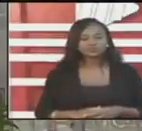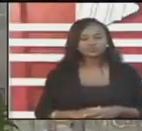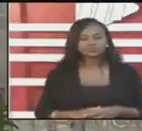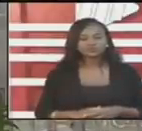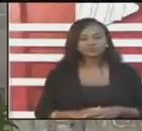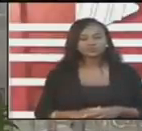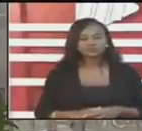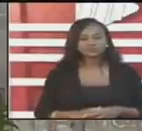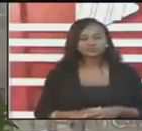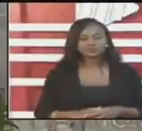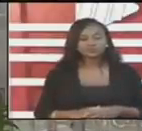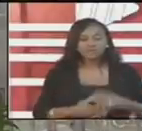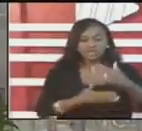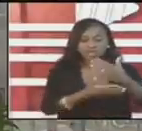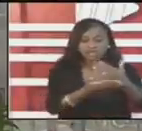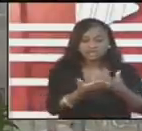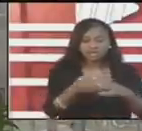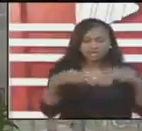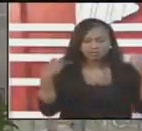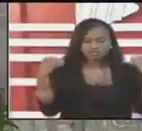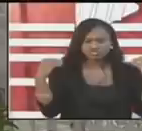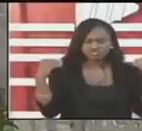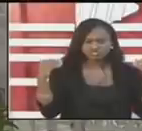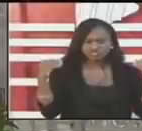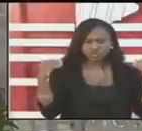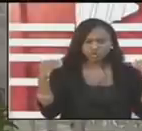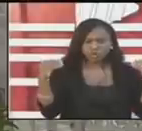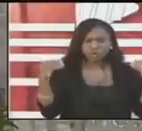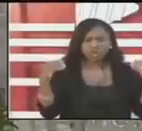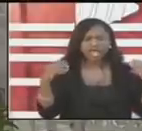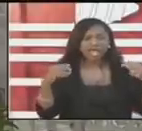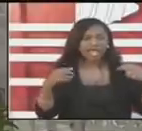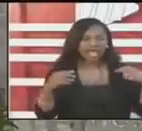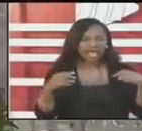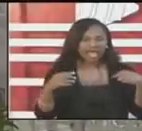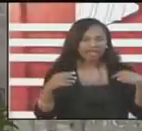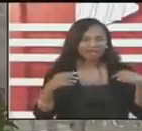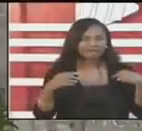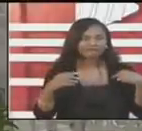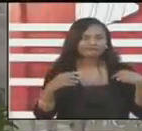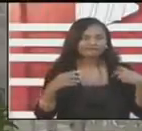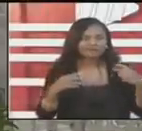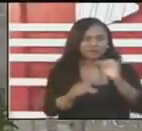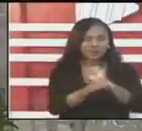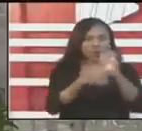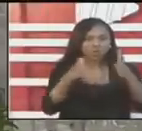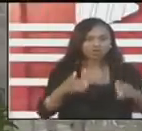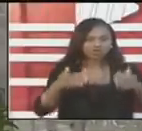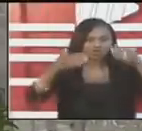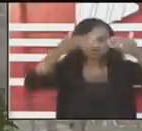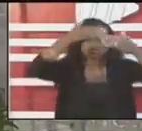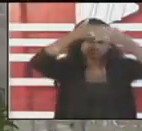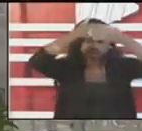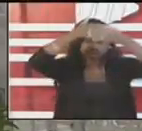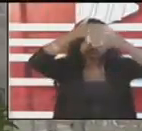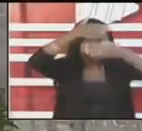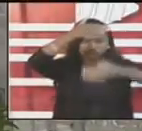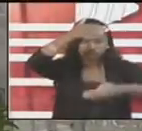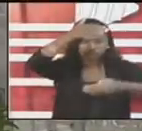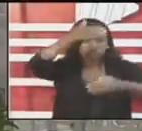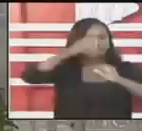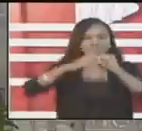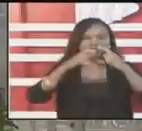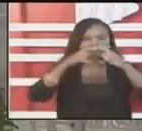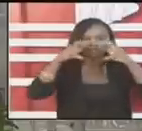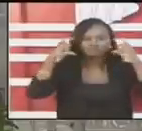They're saying that some stores have employees wearing face shields and not face masks. Is this acceptable? Yeah. And if so,